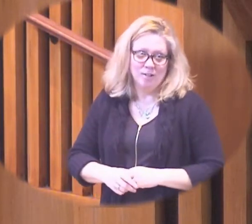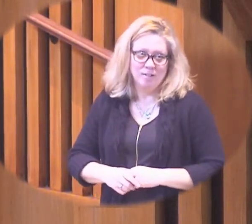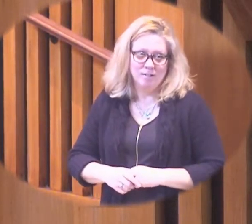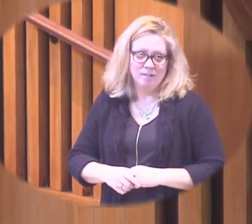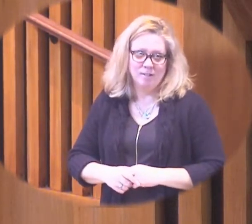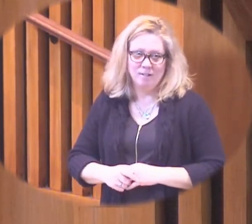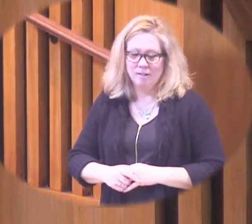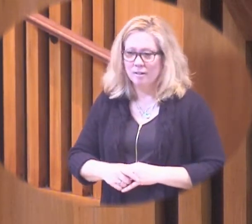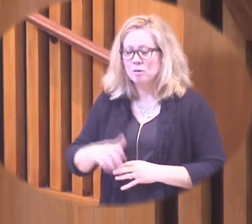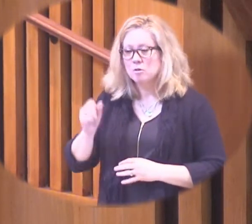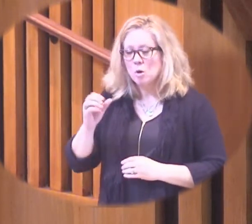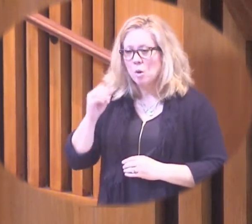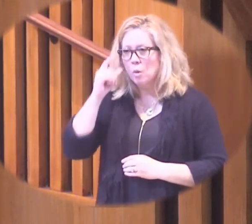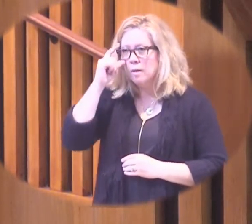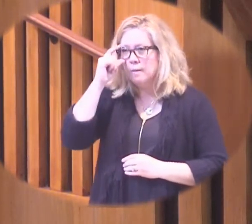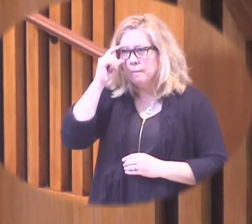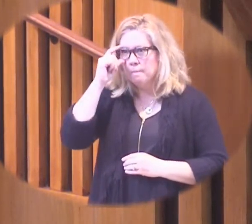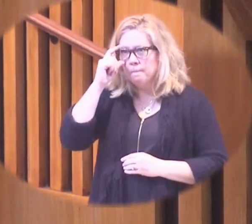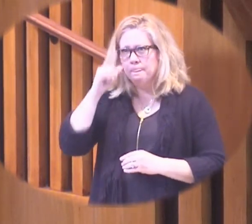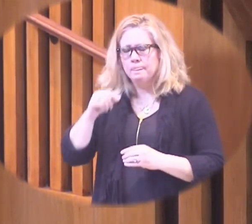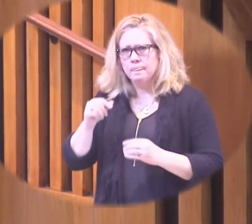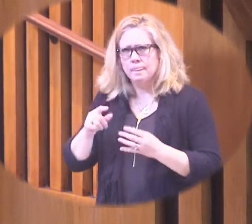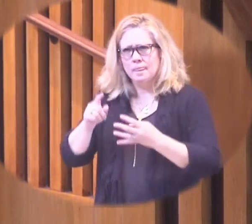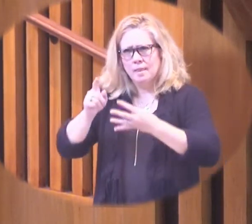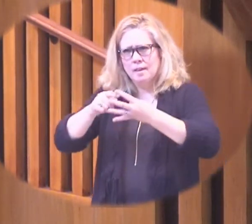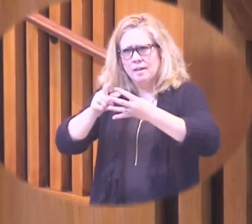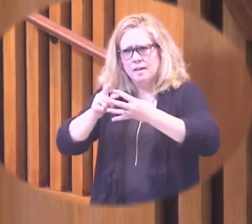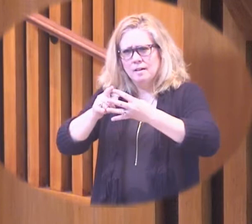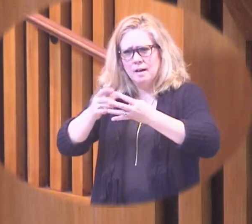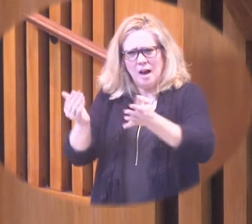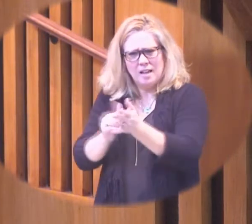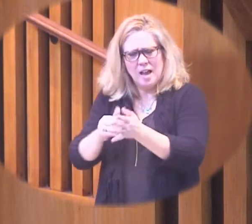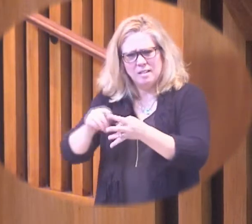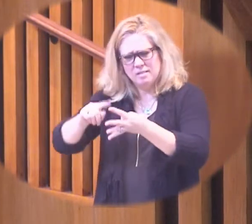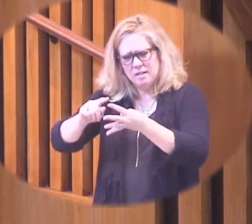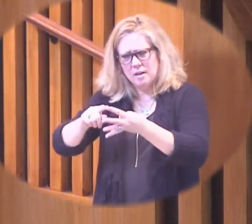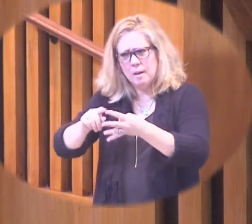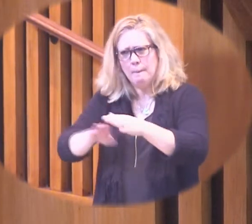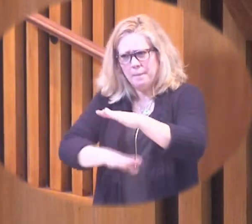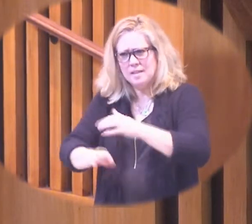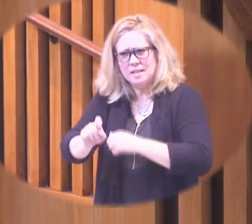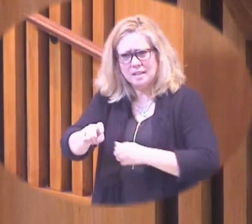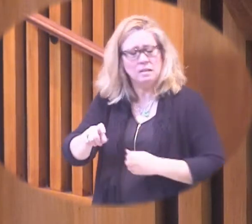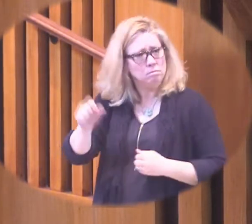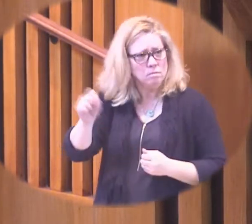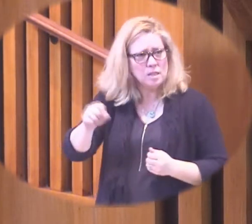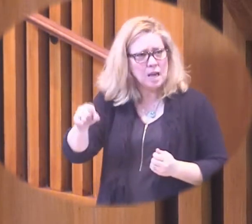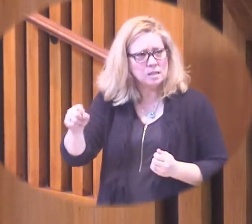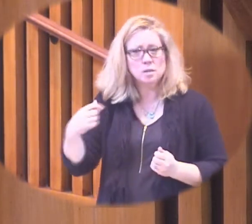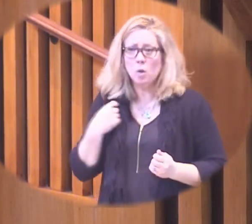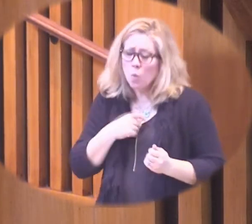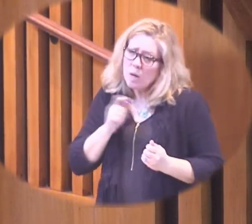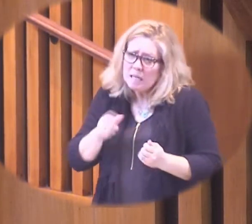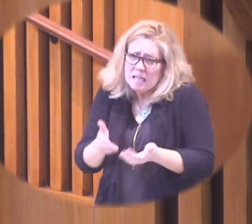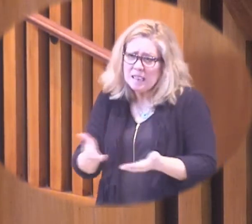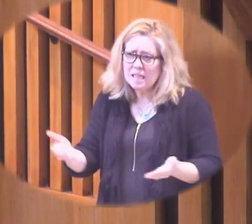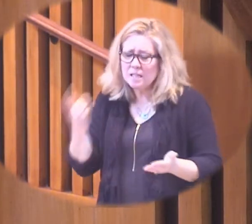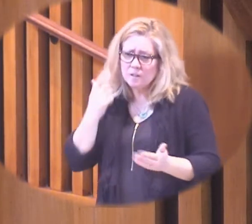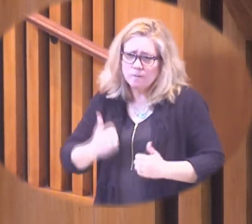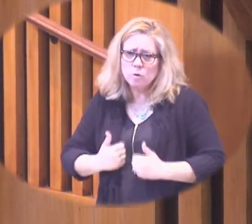So to go back then again to our basic need. Yes, we need material